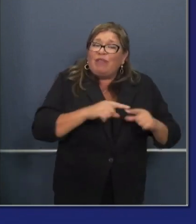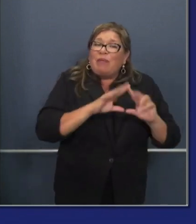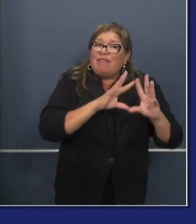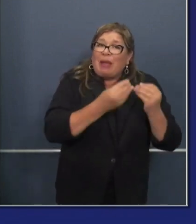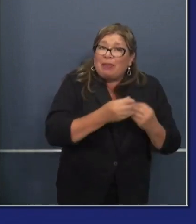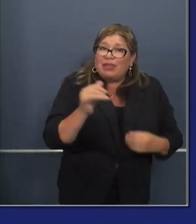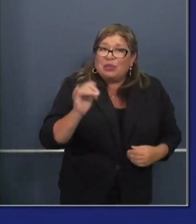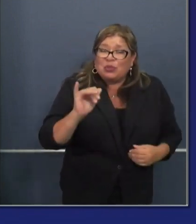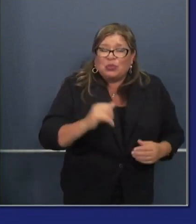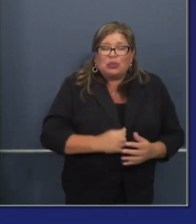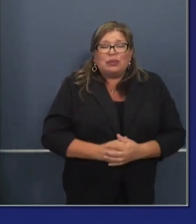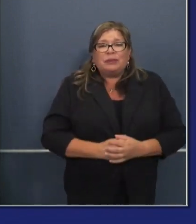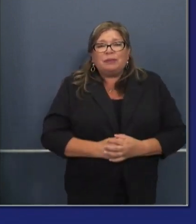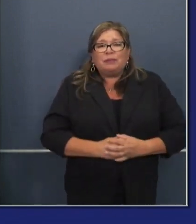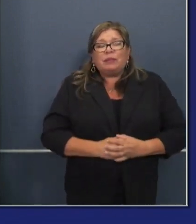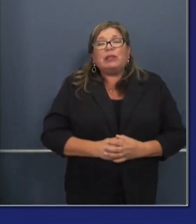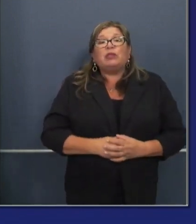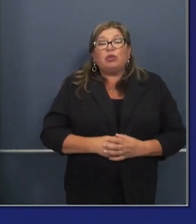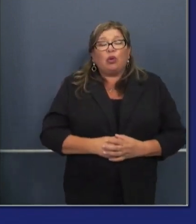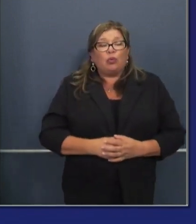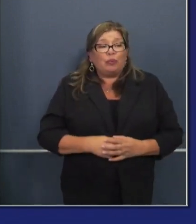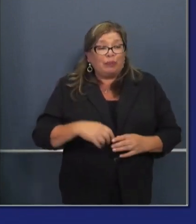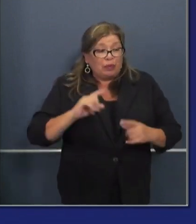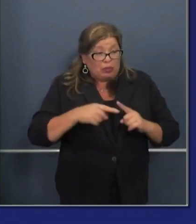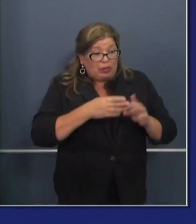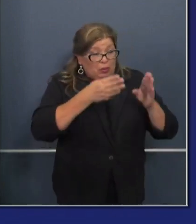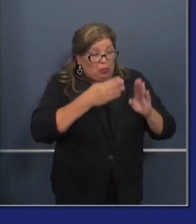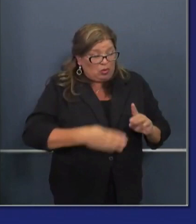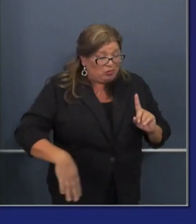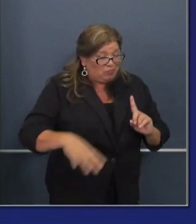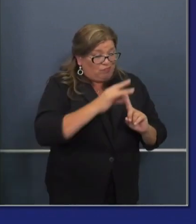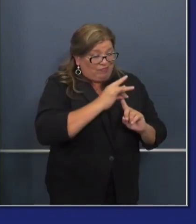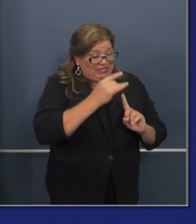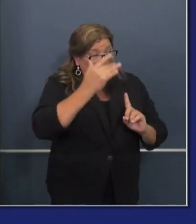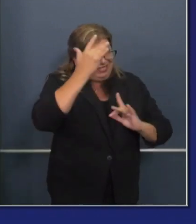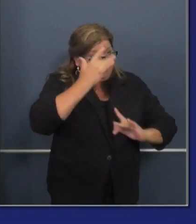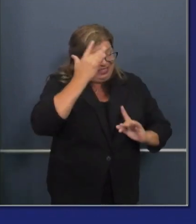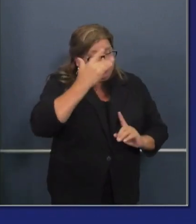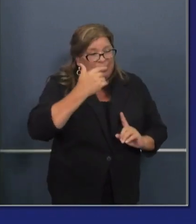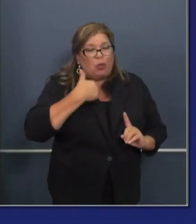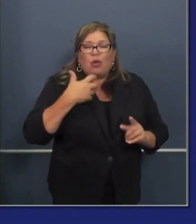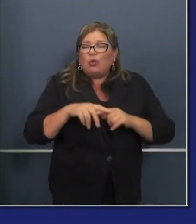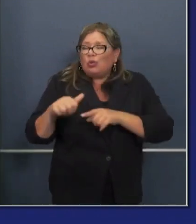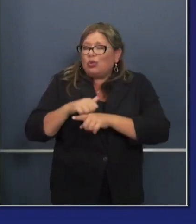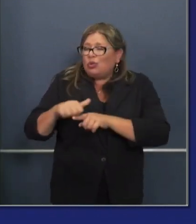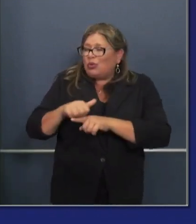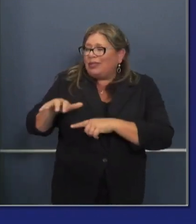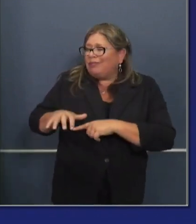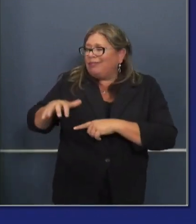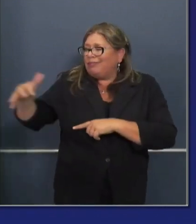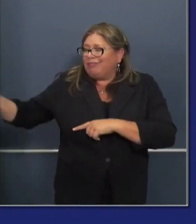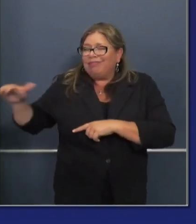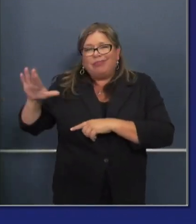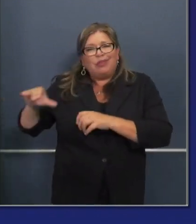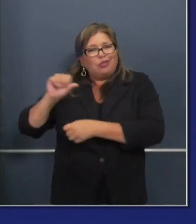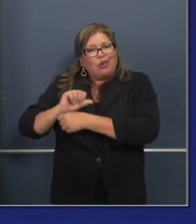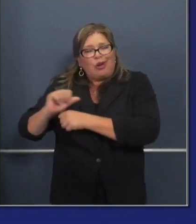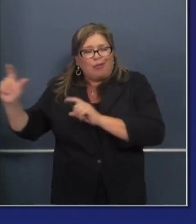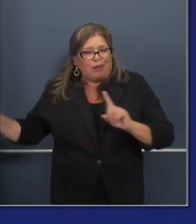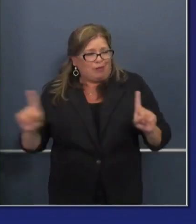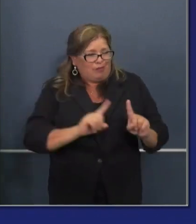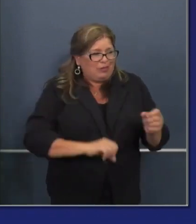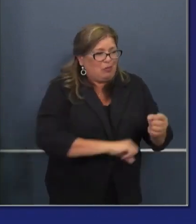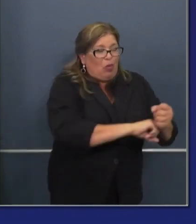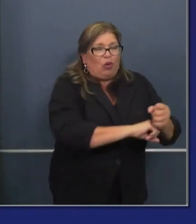have 10,000 individuals trained to be part of that contact tracing workforce across the state by July 1.